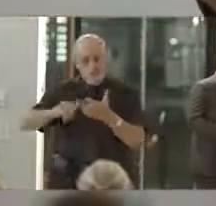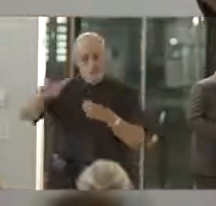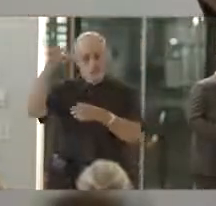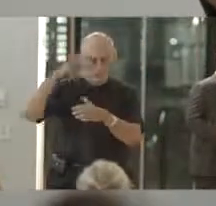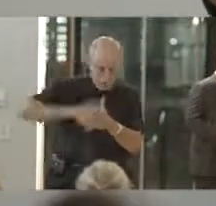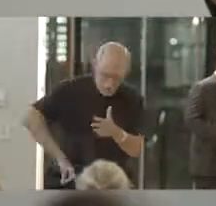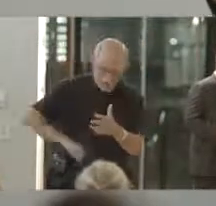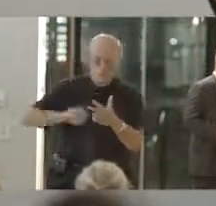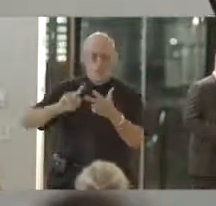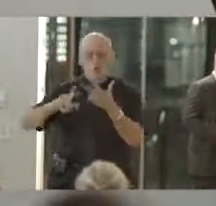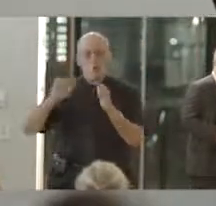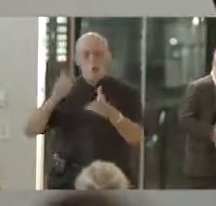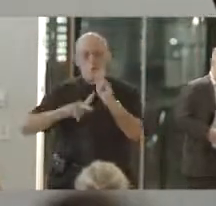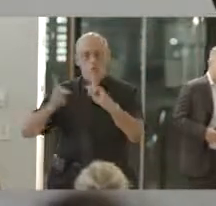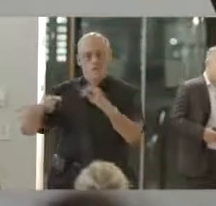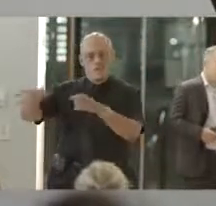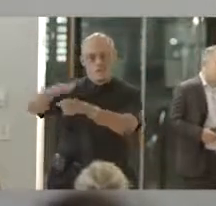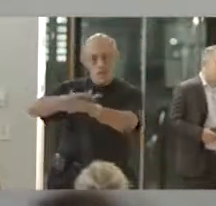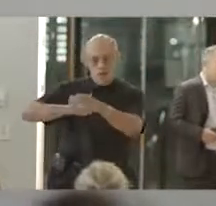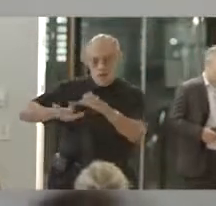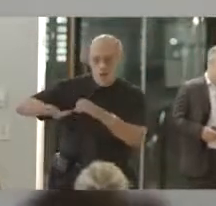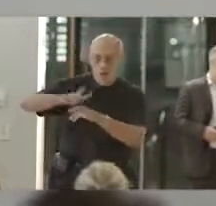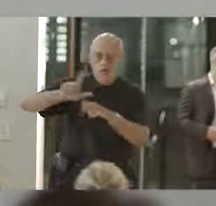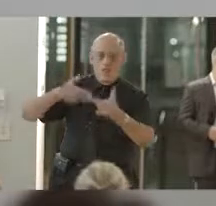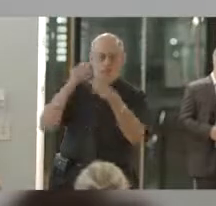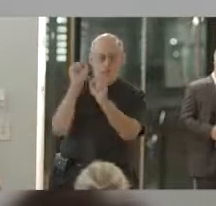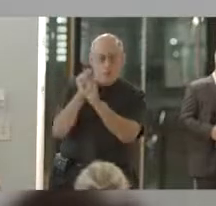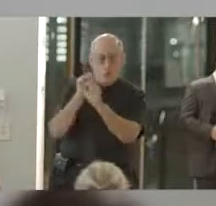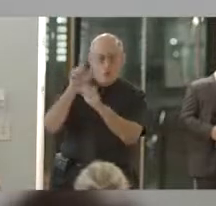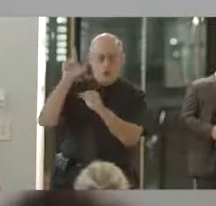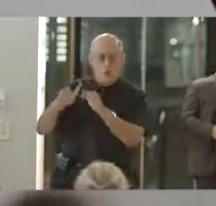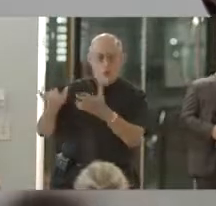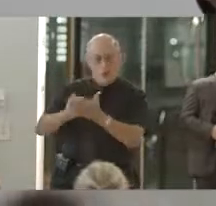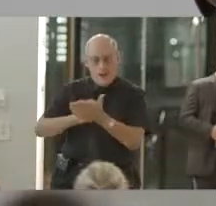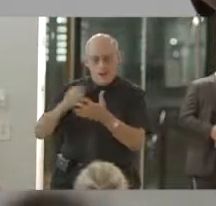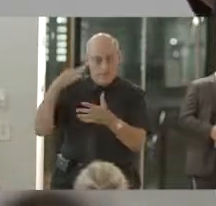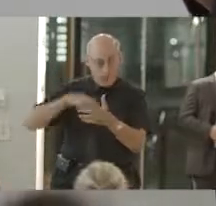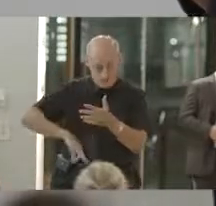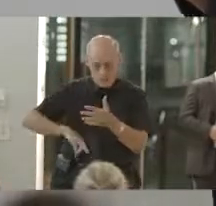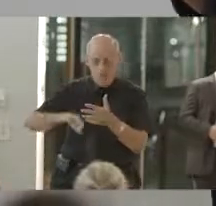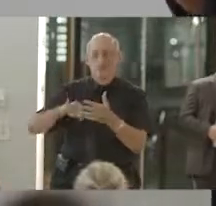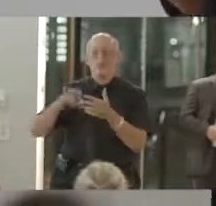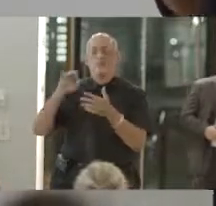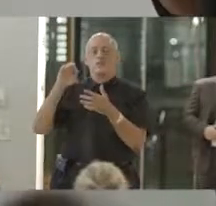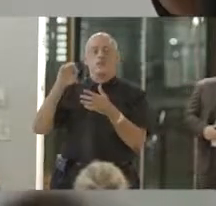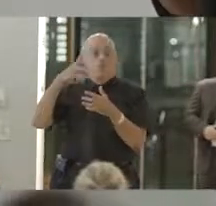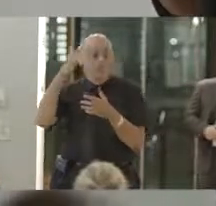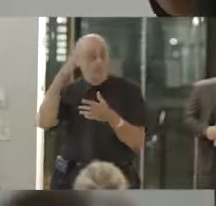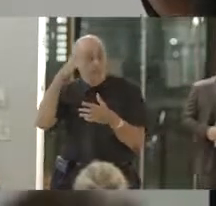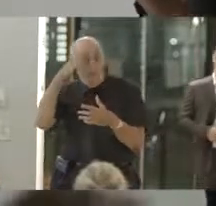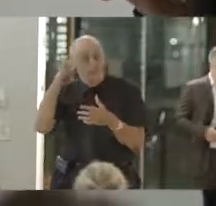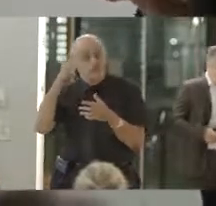benefit all residents and people who live and work in Lower Manhattan. Because it is